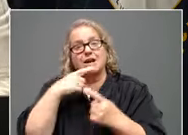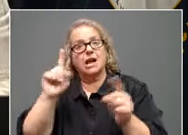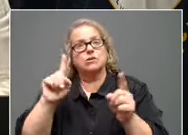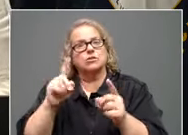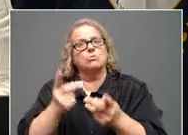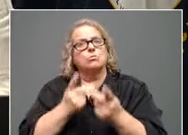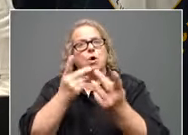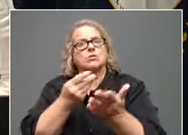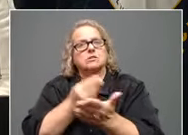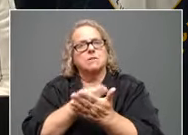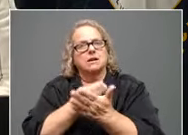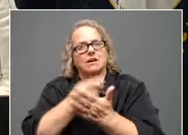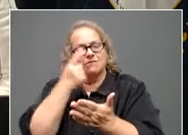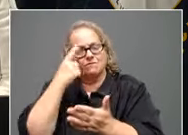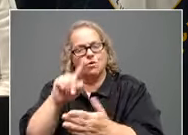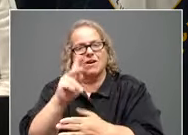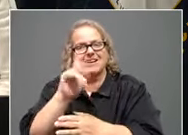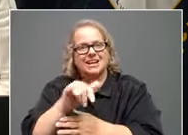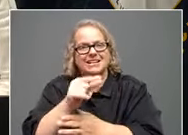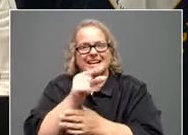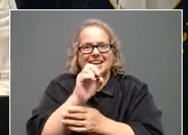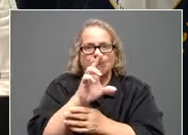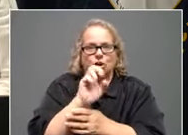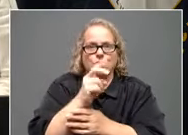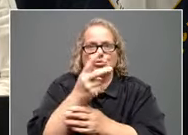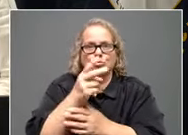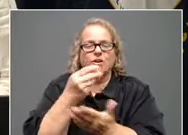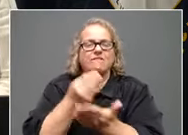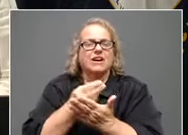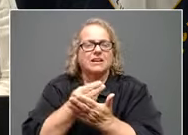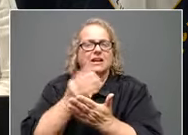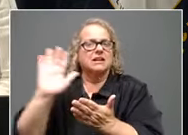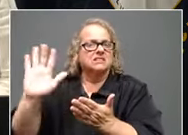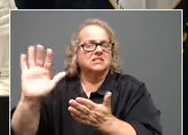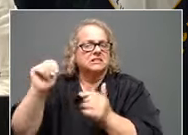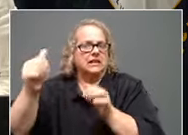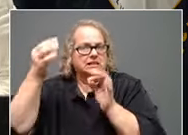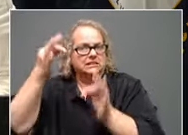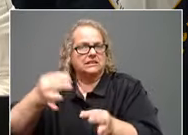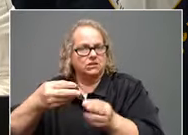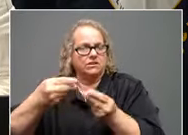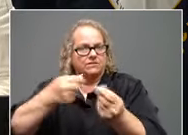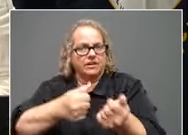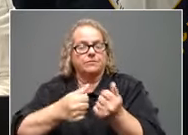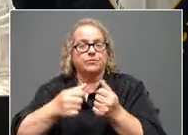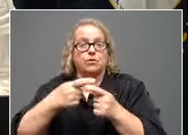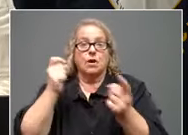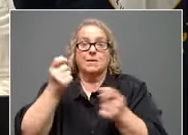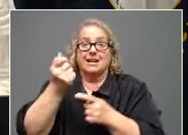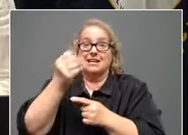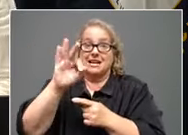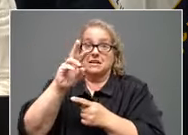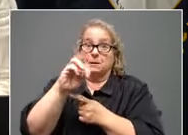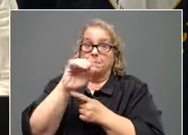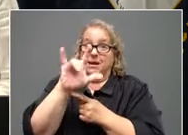Gear 2 funding. That's the governor's discretionary spending. Out of a total of $19